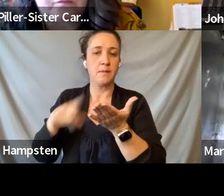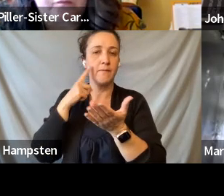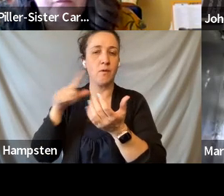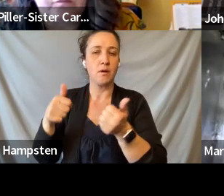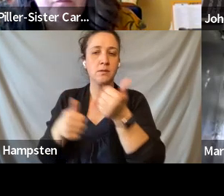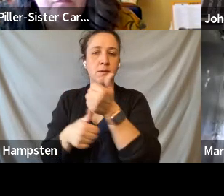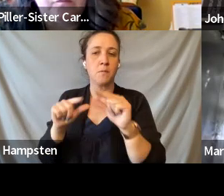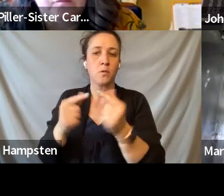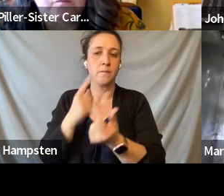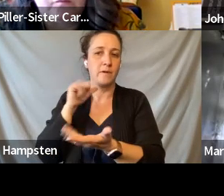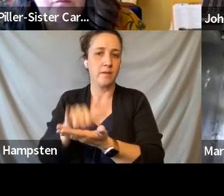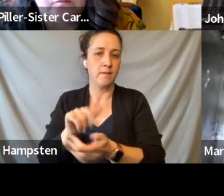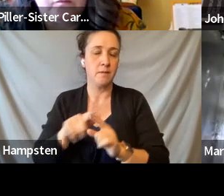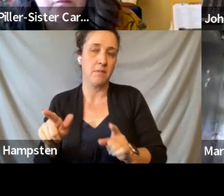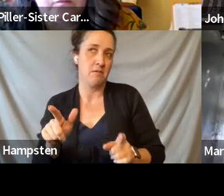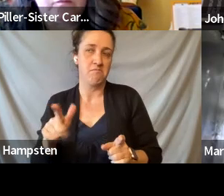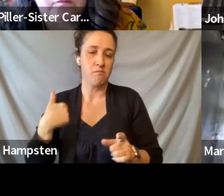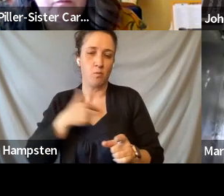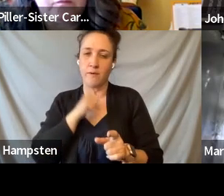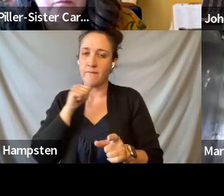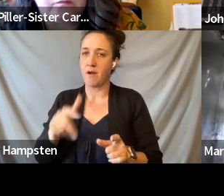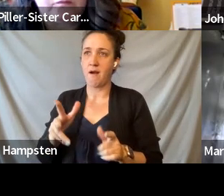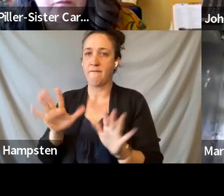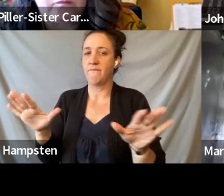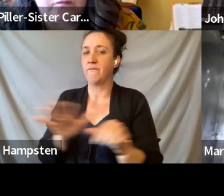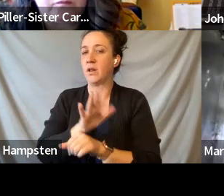on that, but we haven't completely left it off.